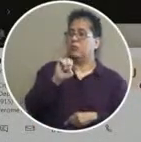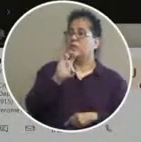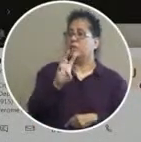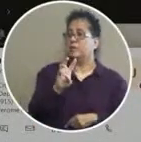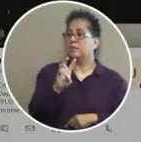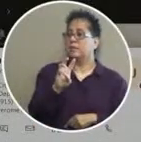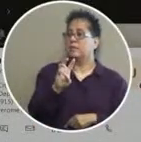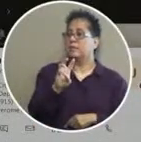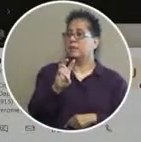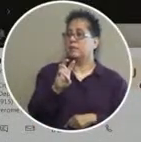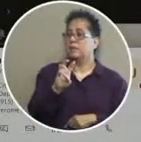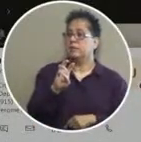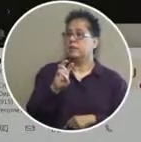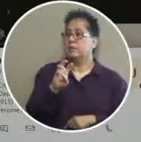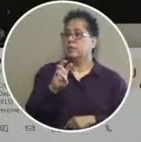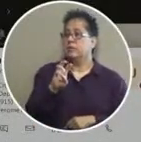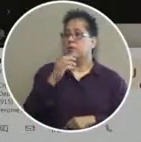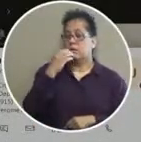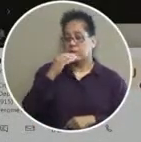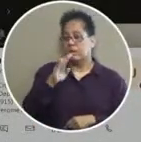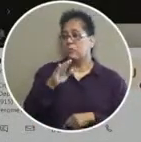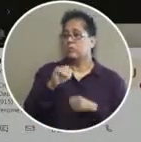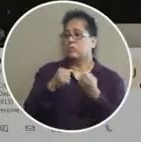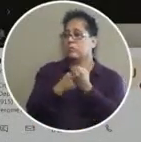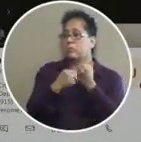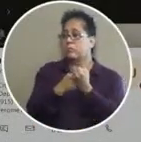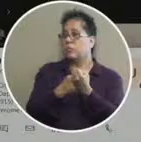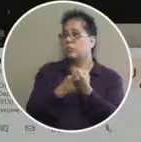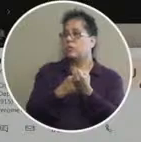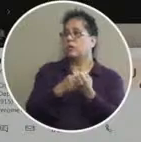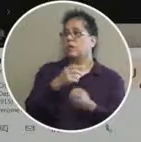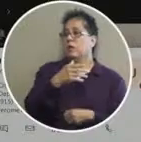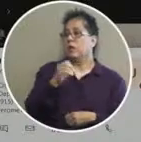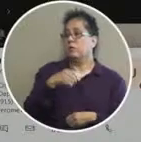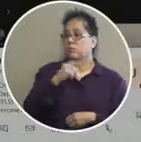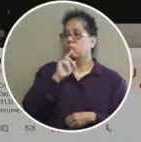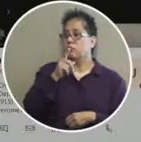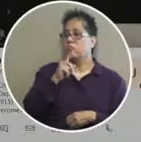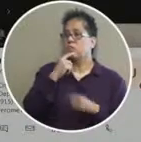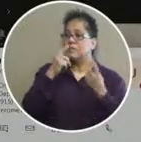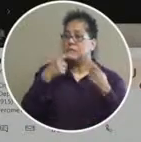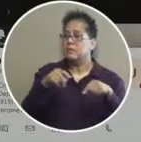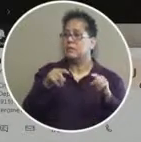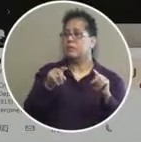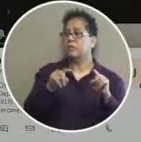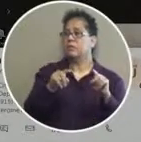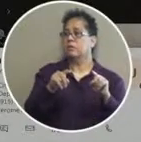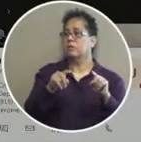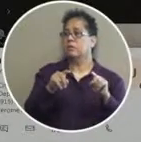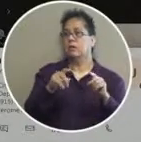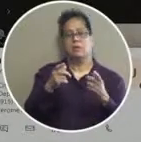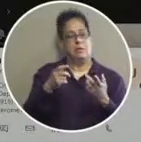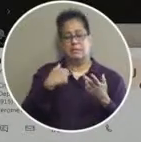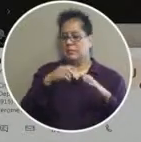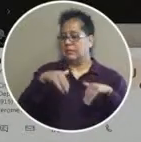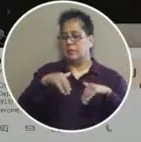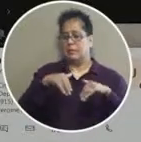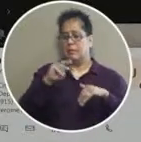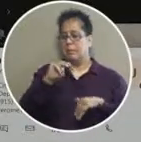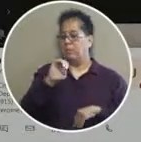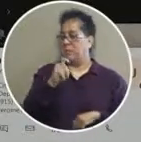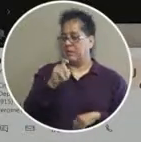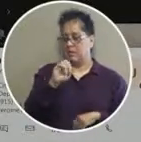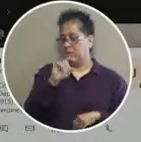And again, Mayor Margo, thank you so much for that support. And it has been incredibly successful. We are not, again, we haven't maxed out